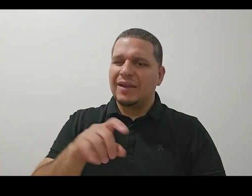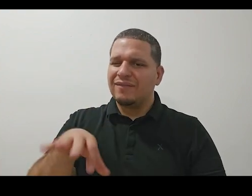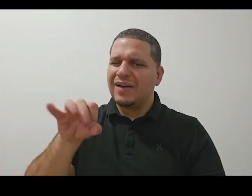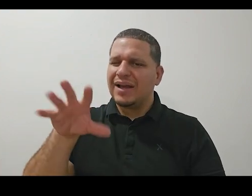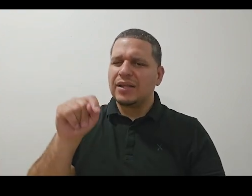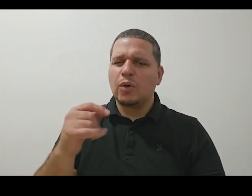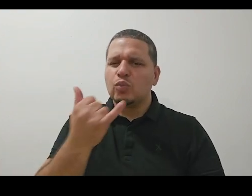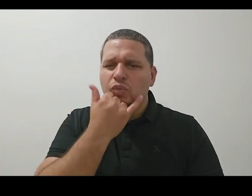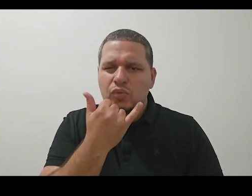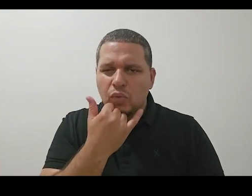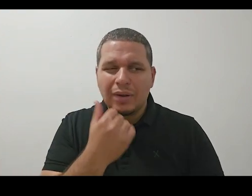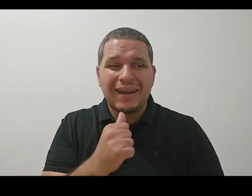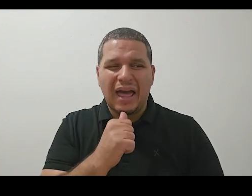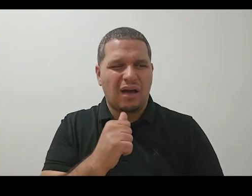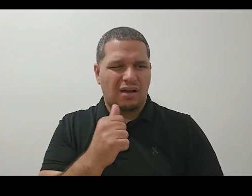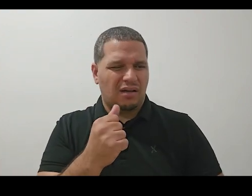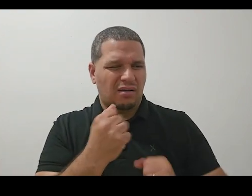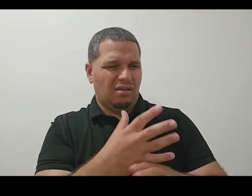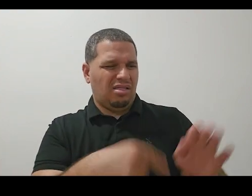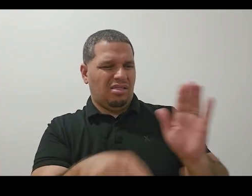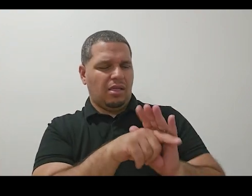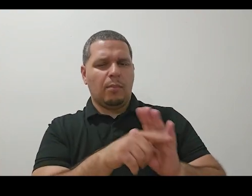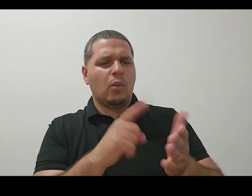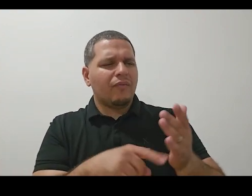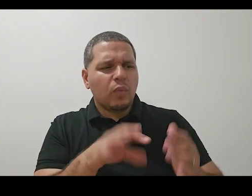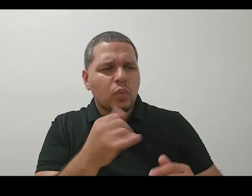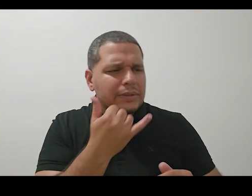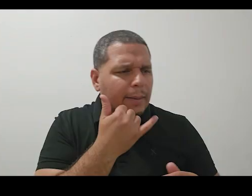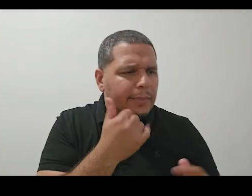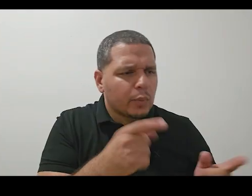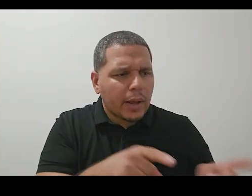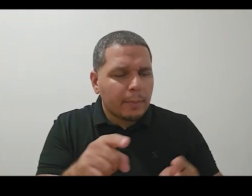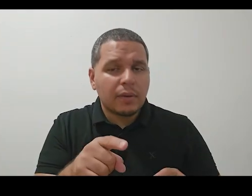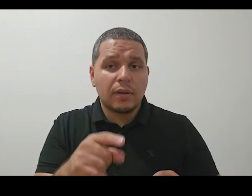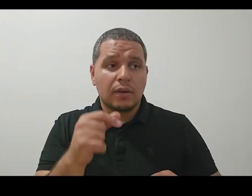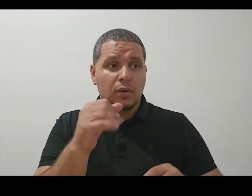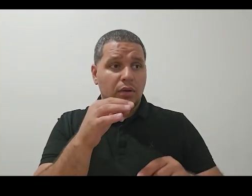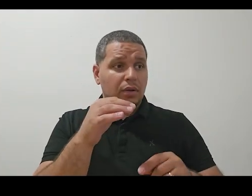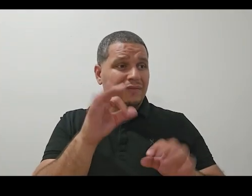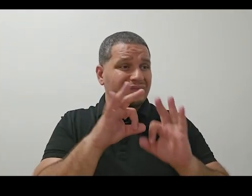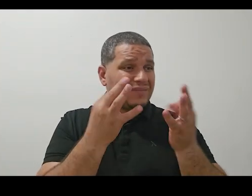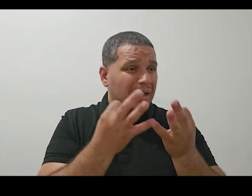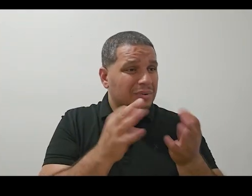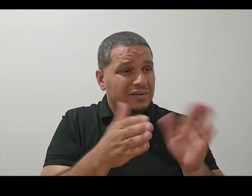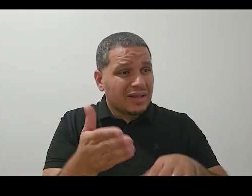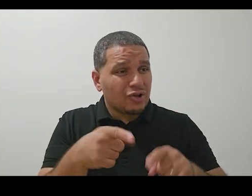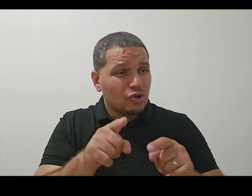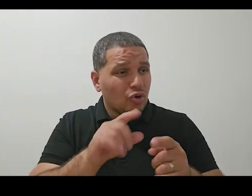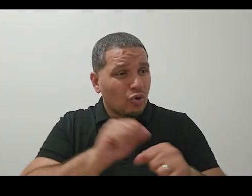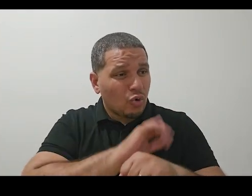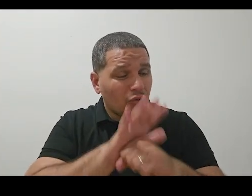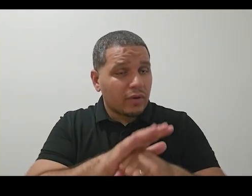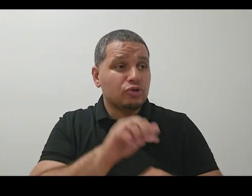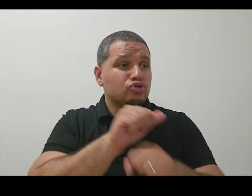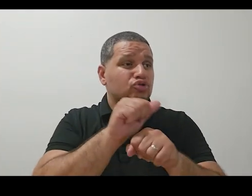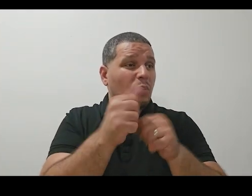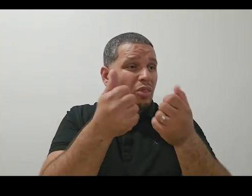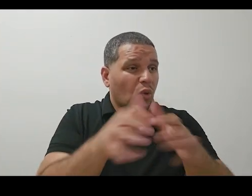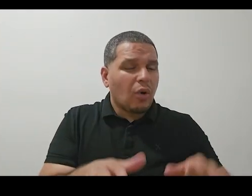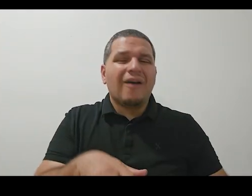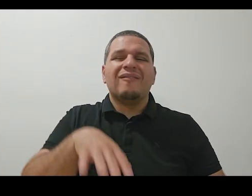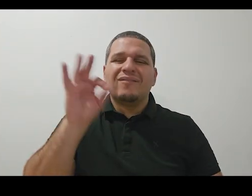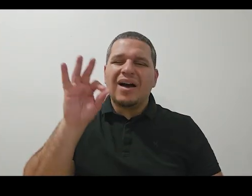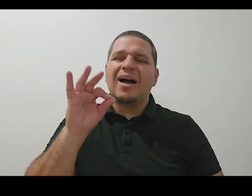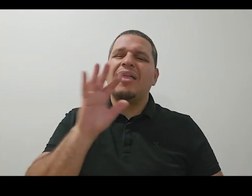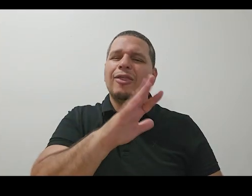again, we need to find out what's happening, not what's wrong with them. Is it that because did they lose a loved one during COVID? Did they lose their